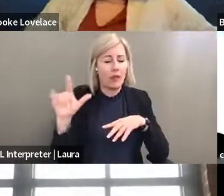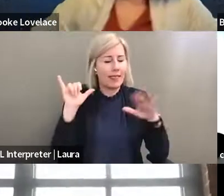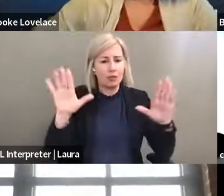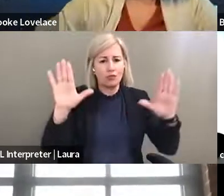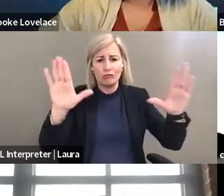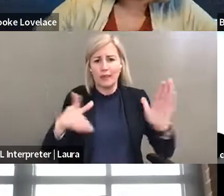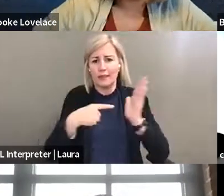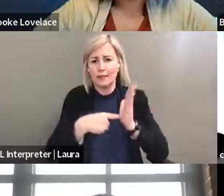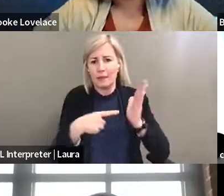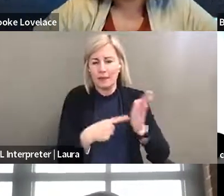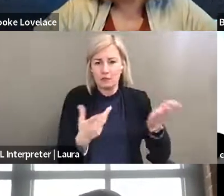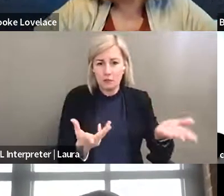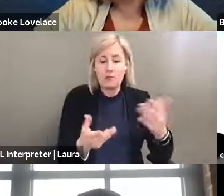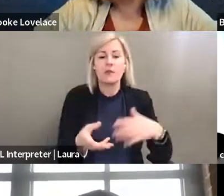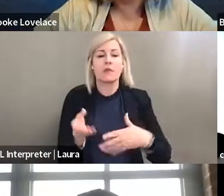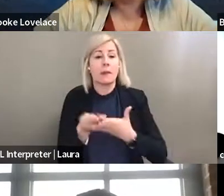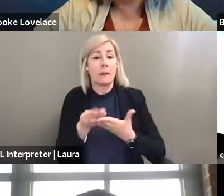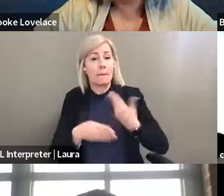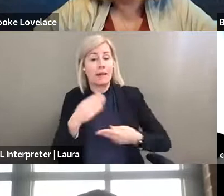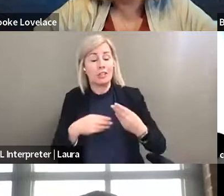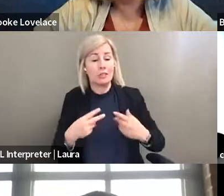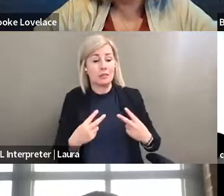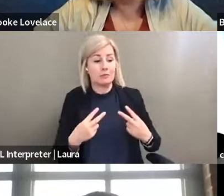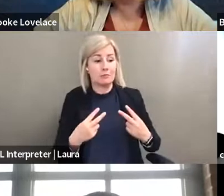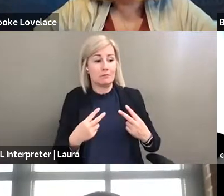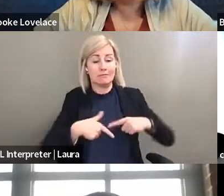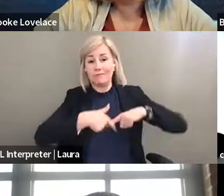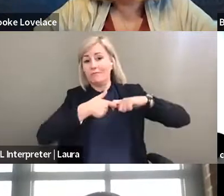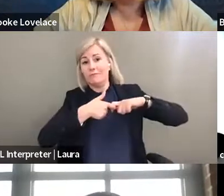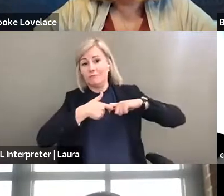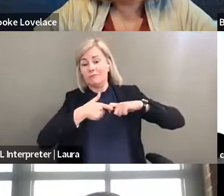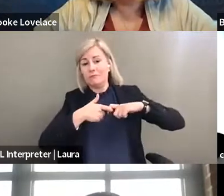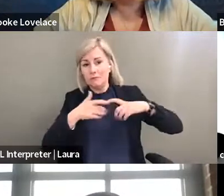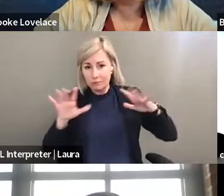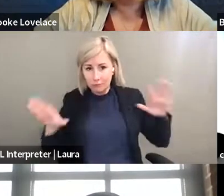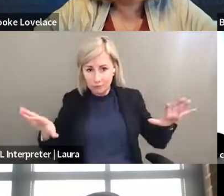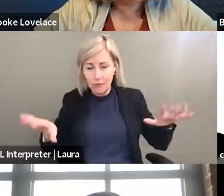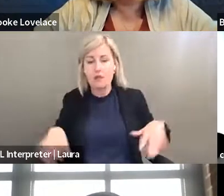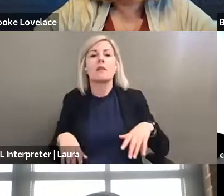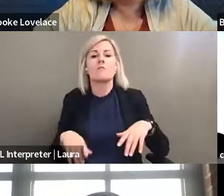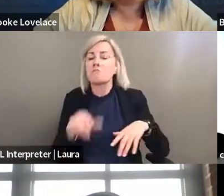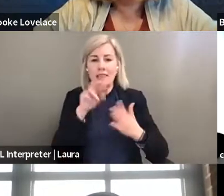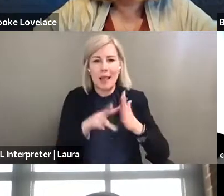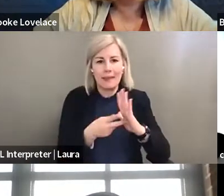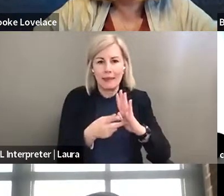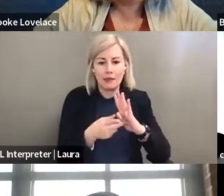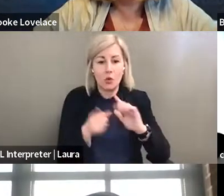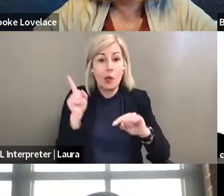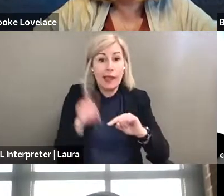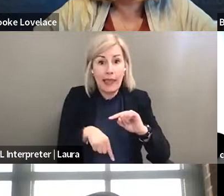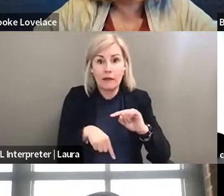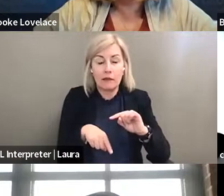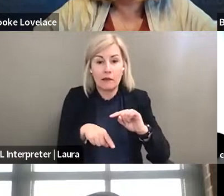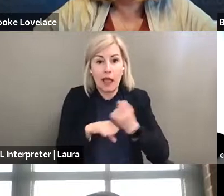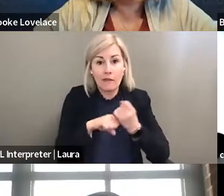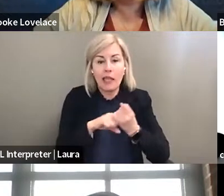of, while the budget's kind of in a stalemate right now between the House and Senate, it doesn't mean that you can't keep advocating. And so